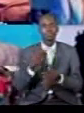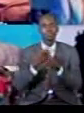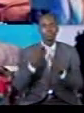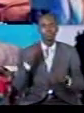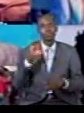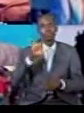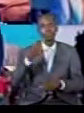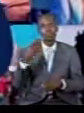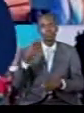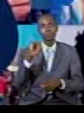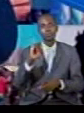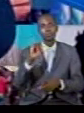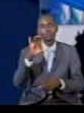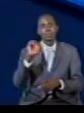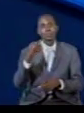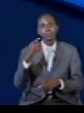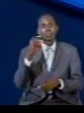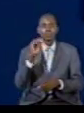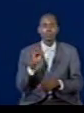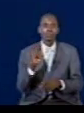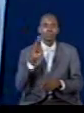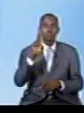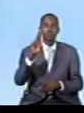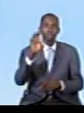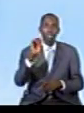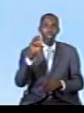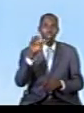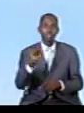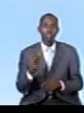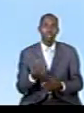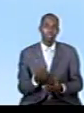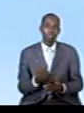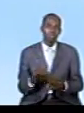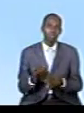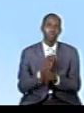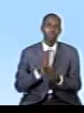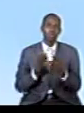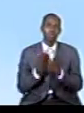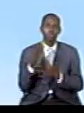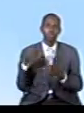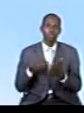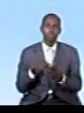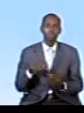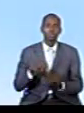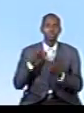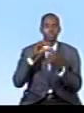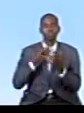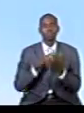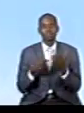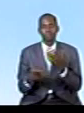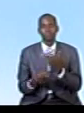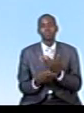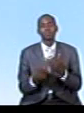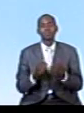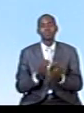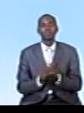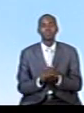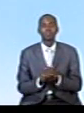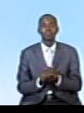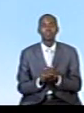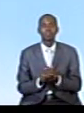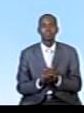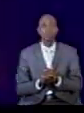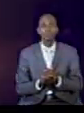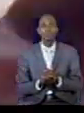United States of America, takes us through this special feature on audience participation.